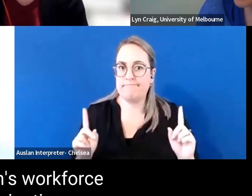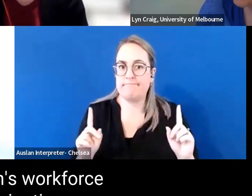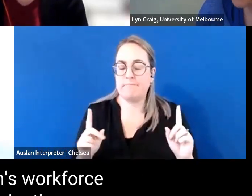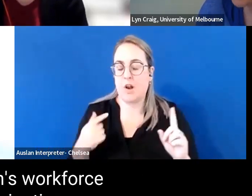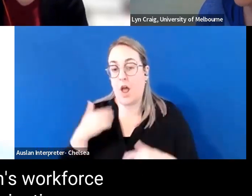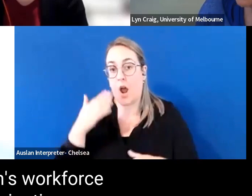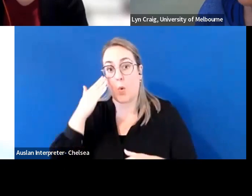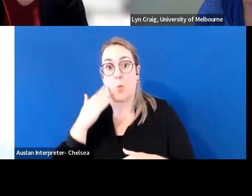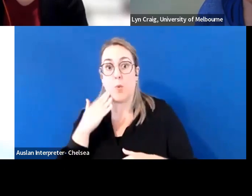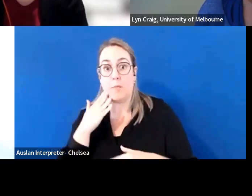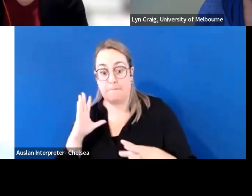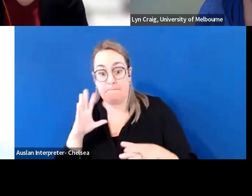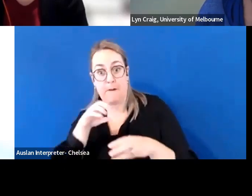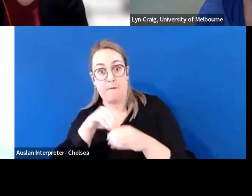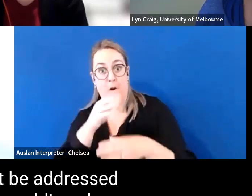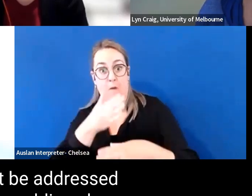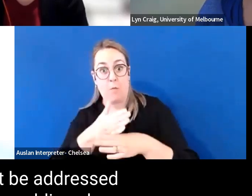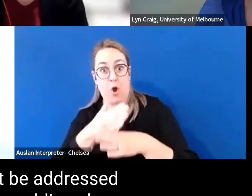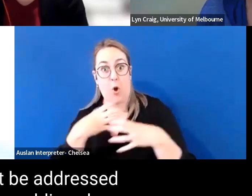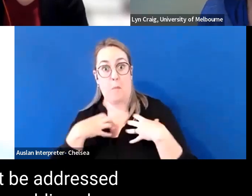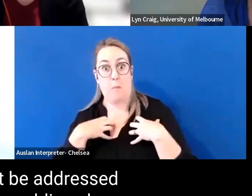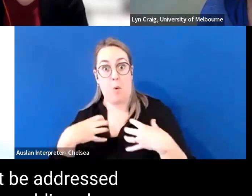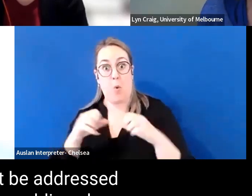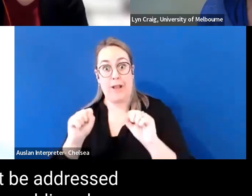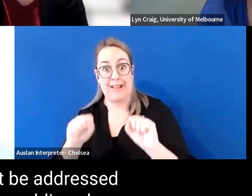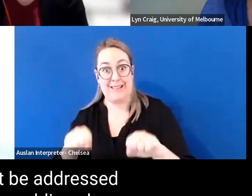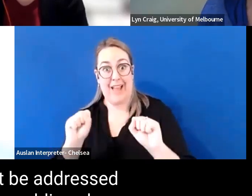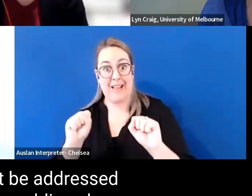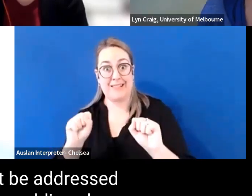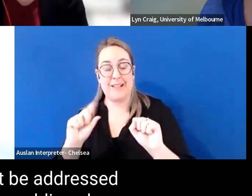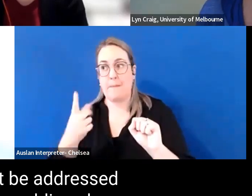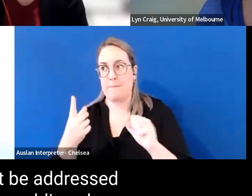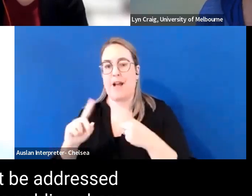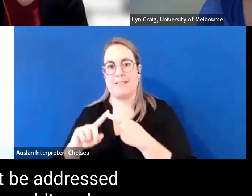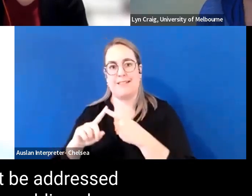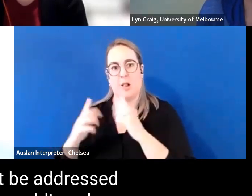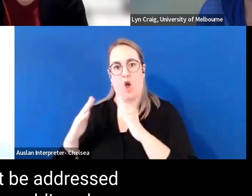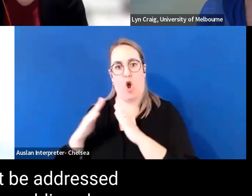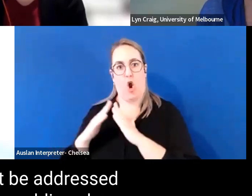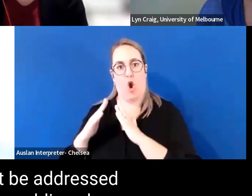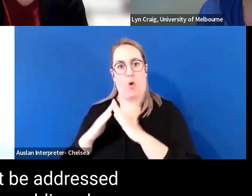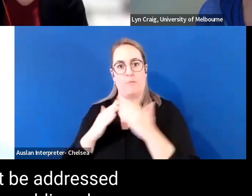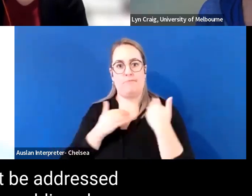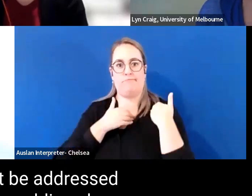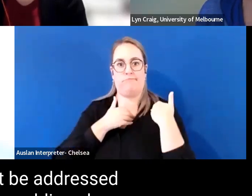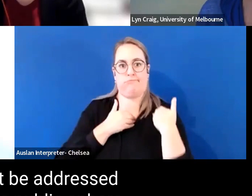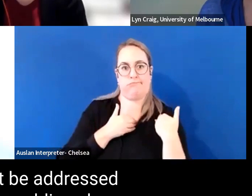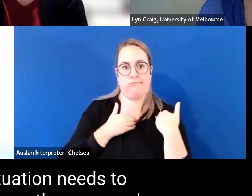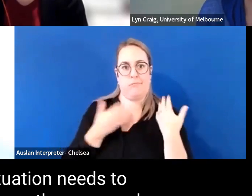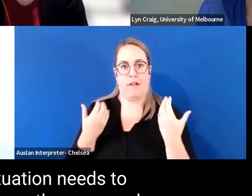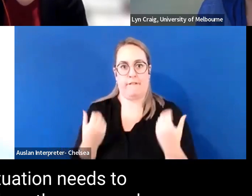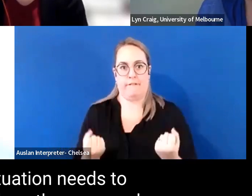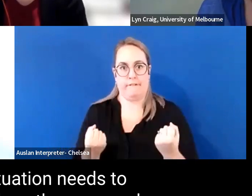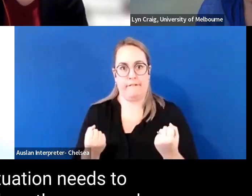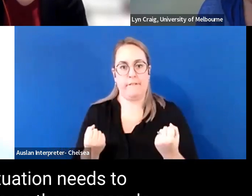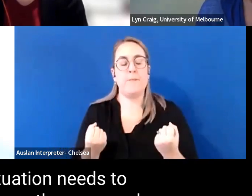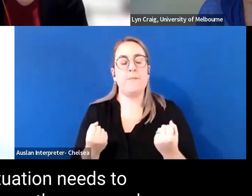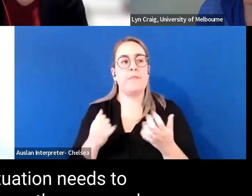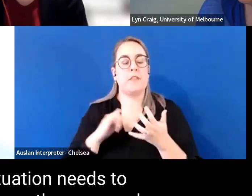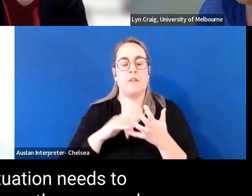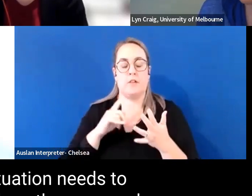workforce participation, things can't be addressed only from the public sphere. The